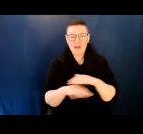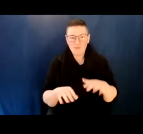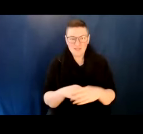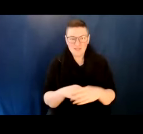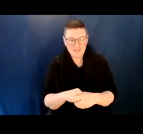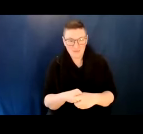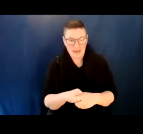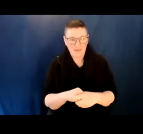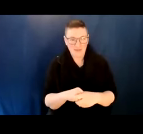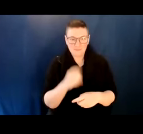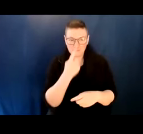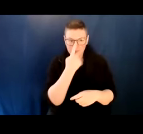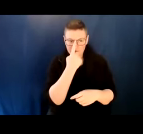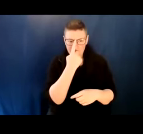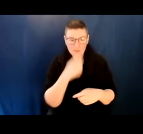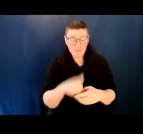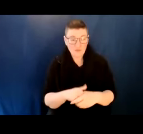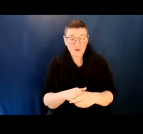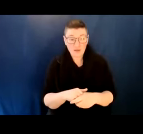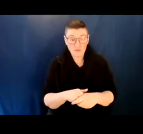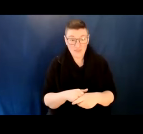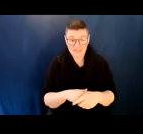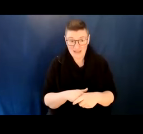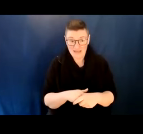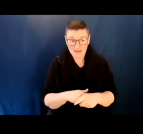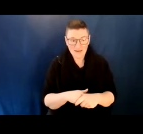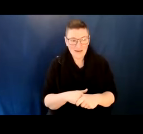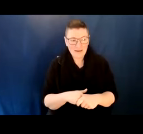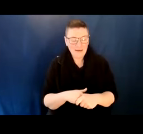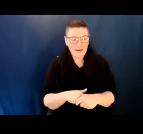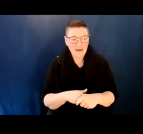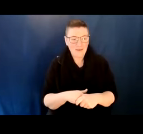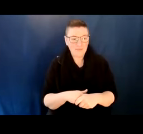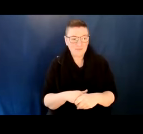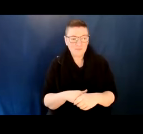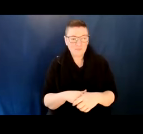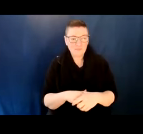would not be a successful mapping for that sign.